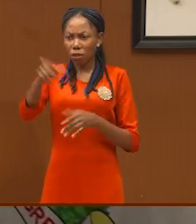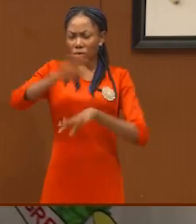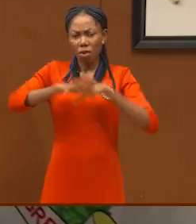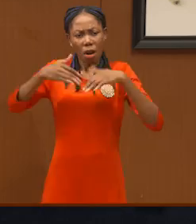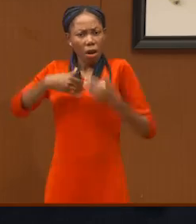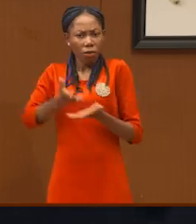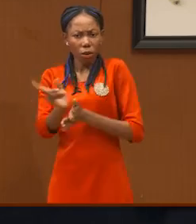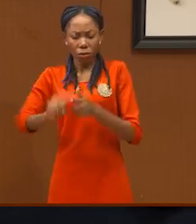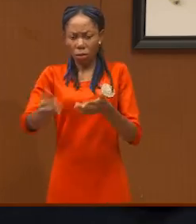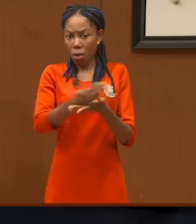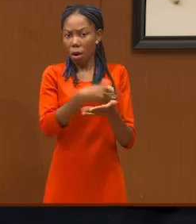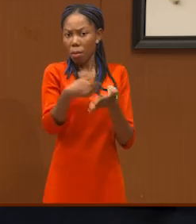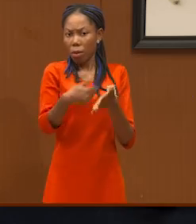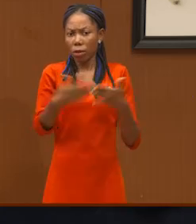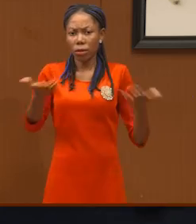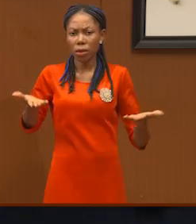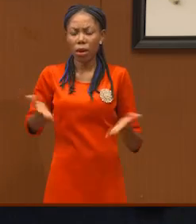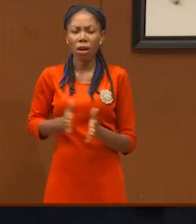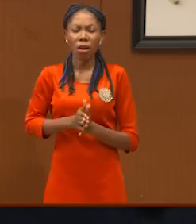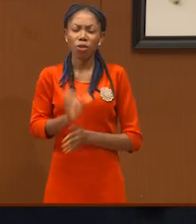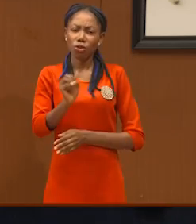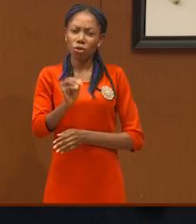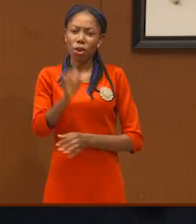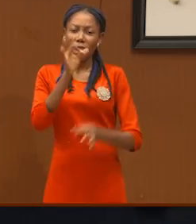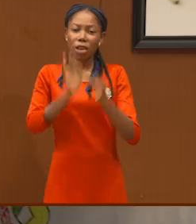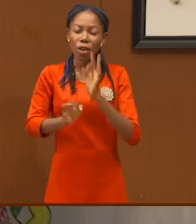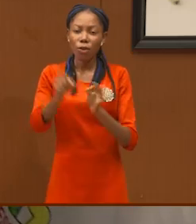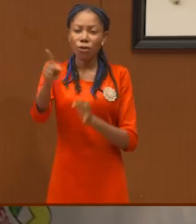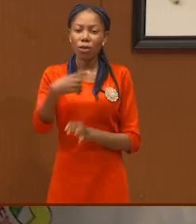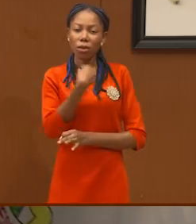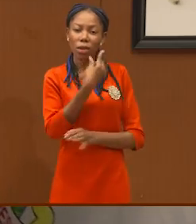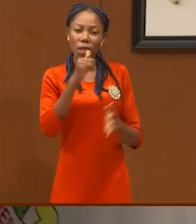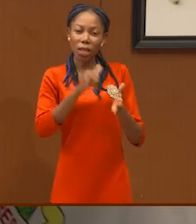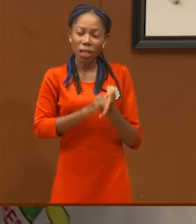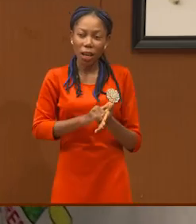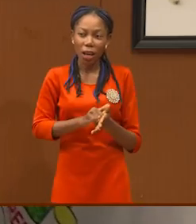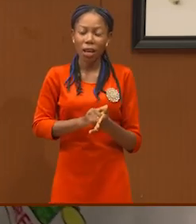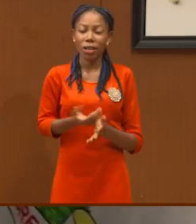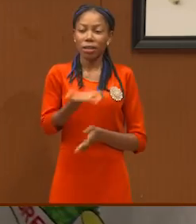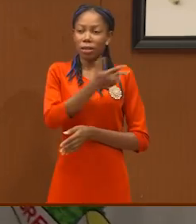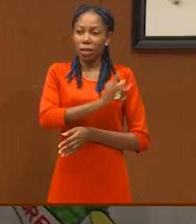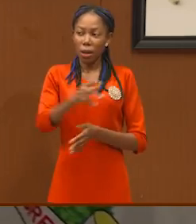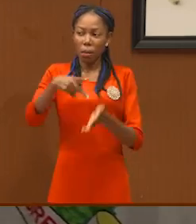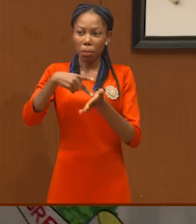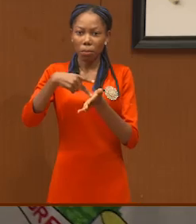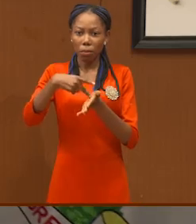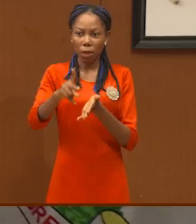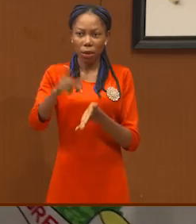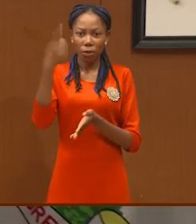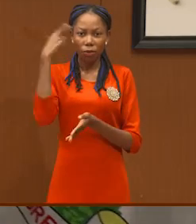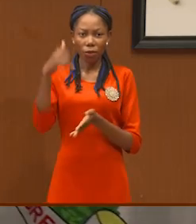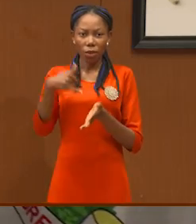from them. But if what you are saying is that they make that advance payments and